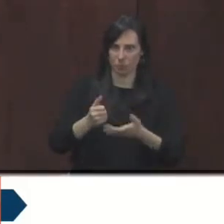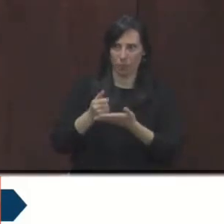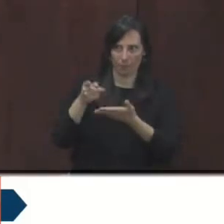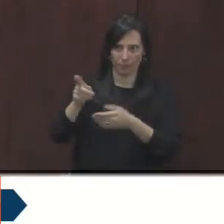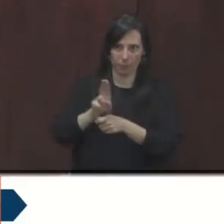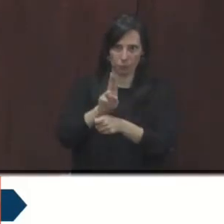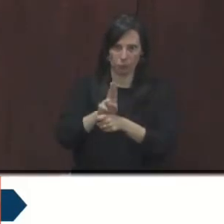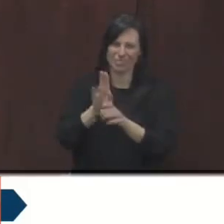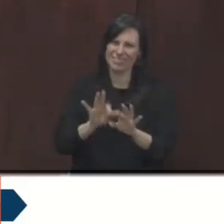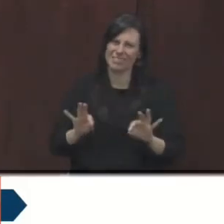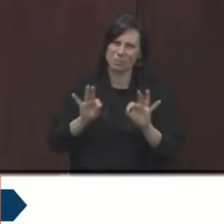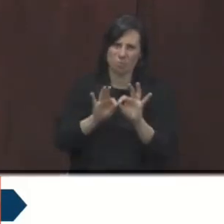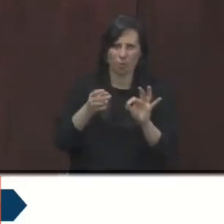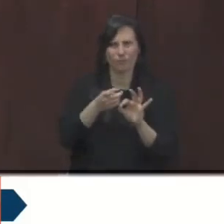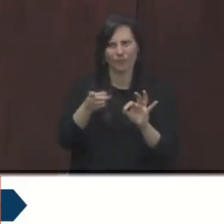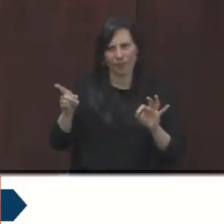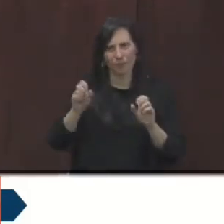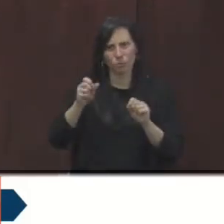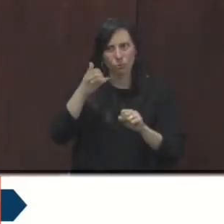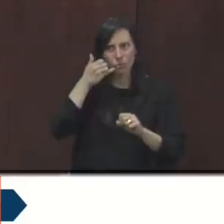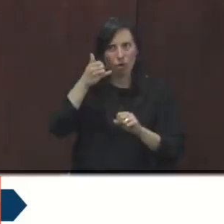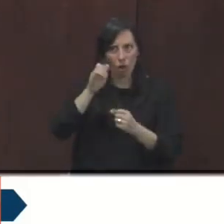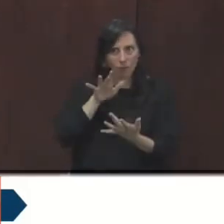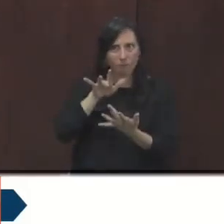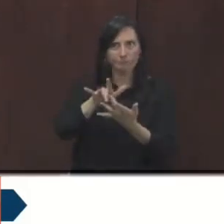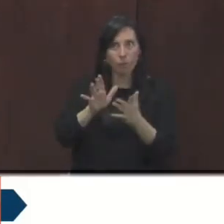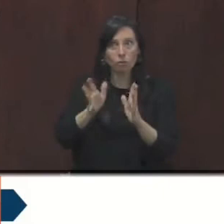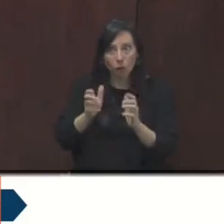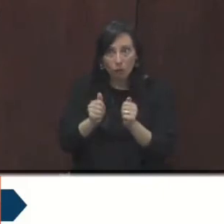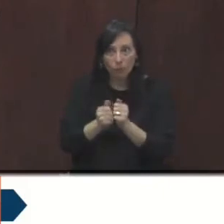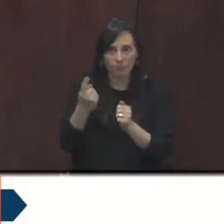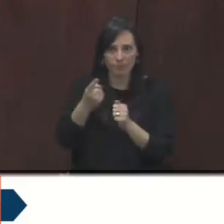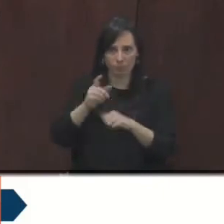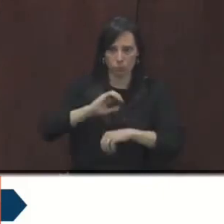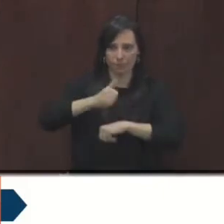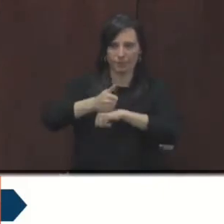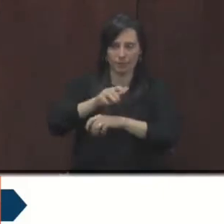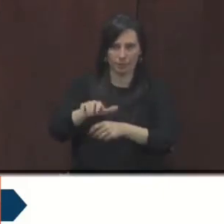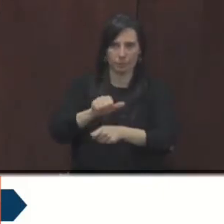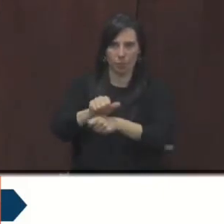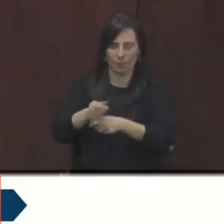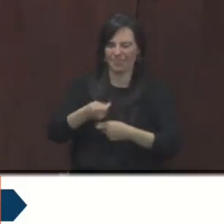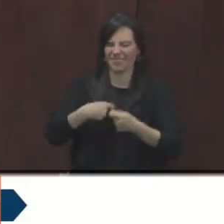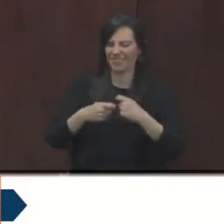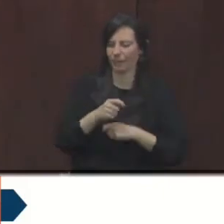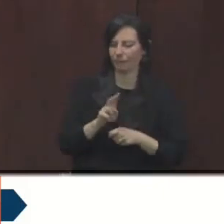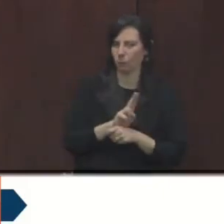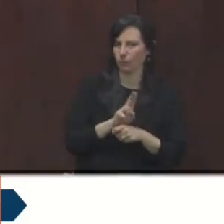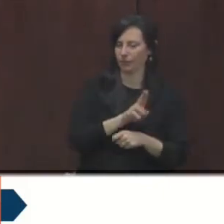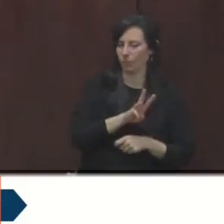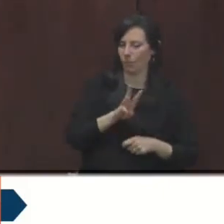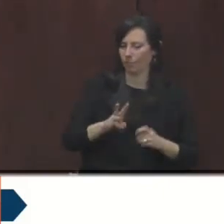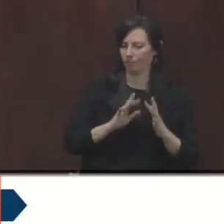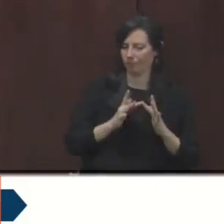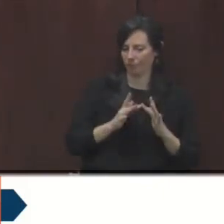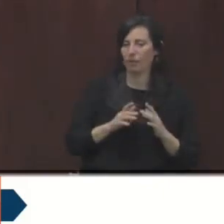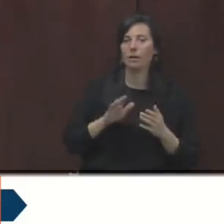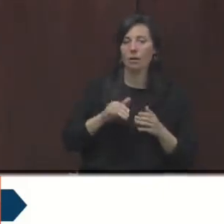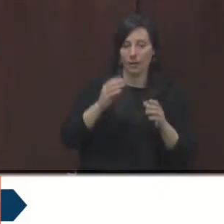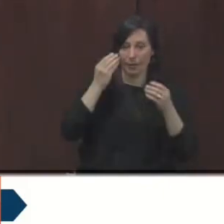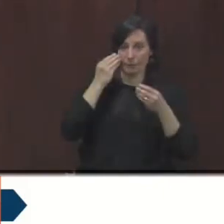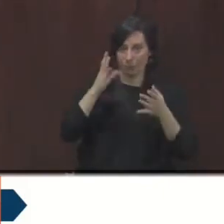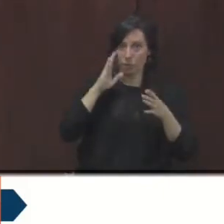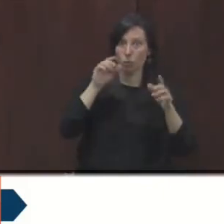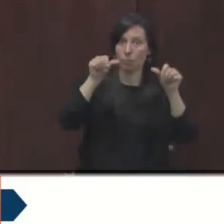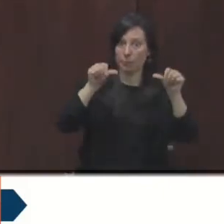important for them to be able to contact someone to make an appointment. And so it will be posted on our website. It will be going out to